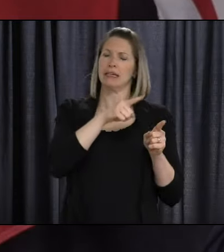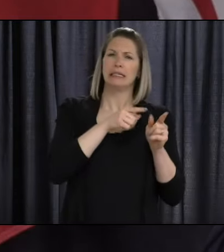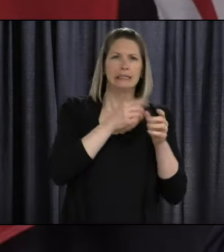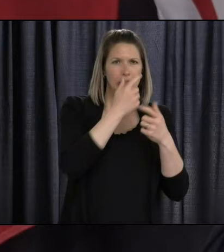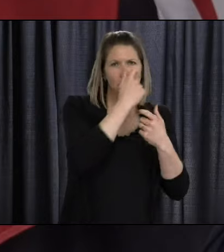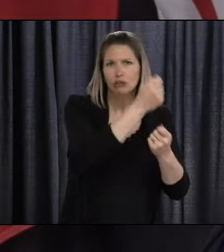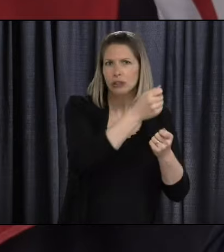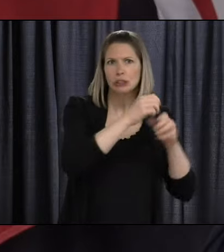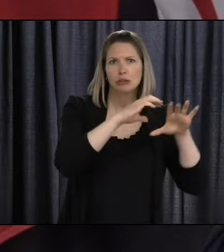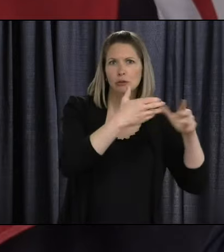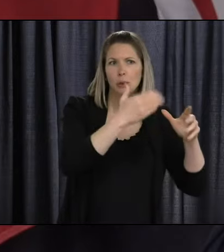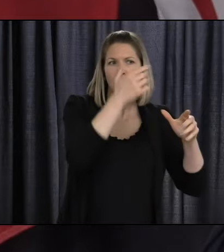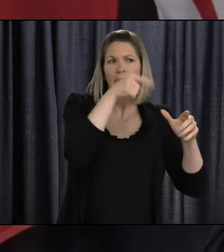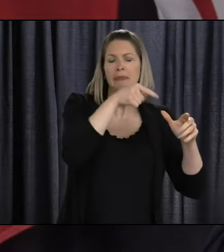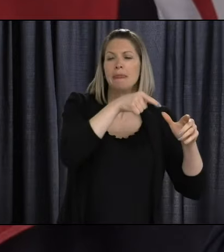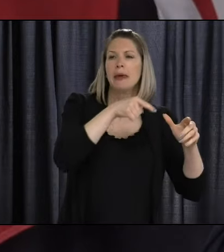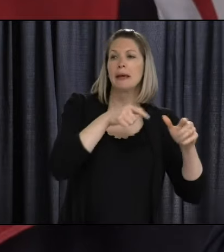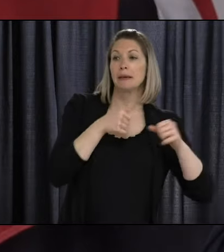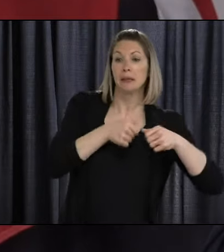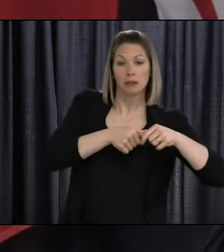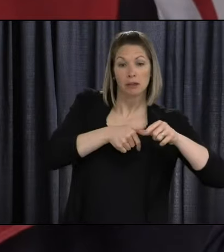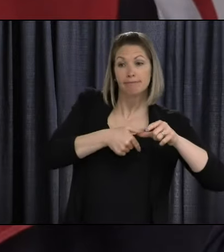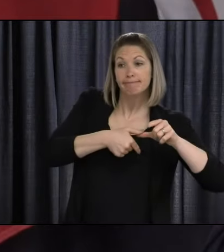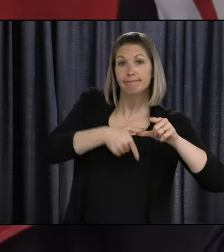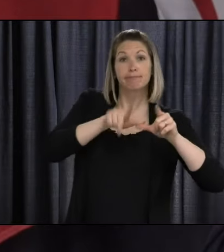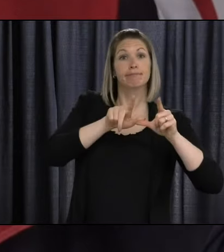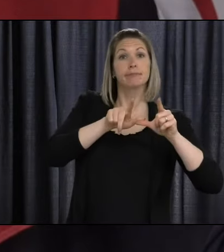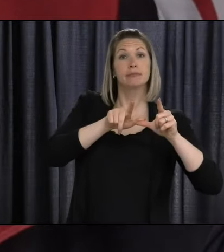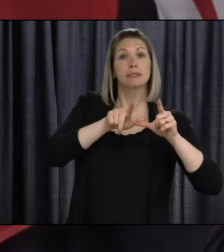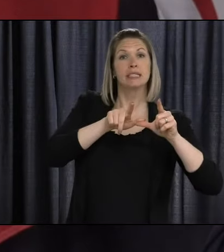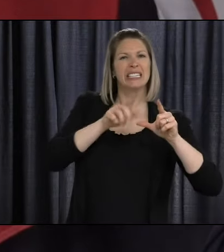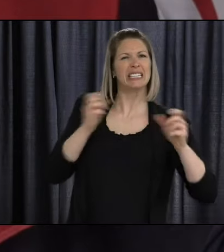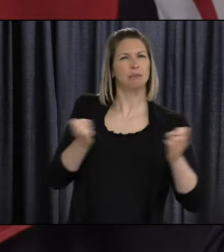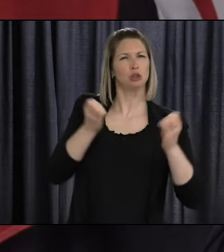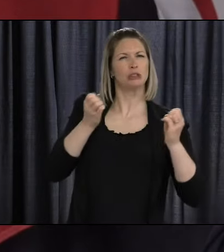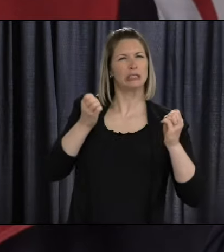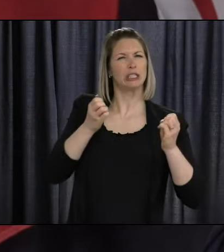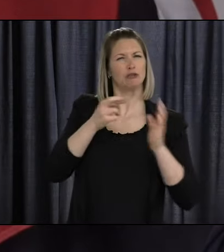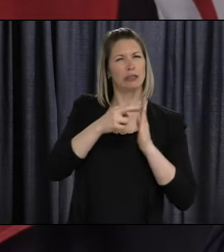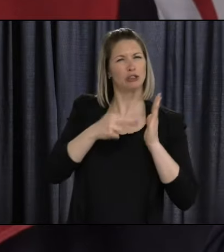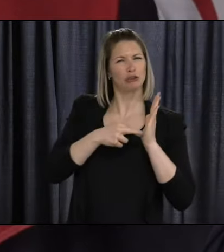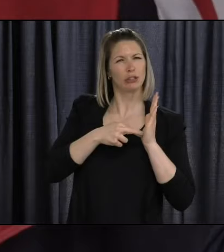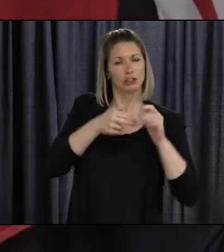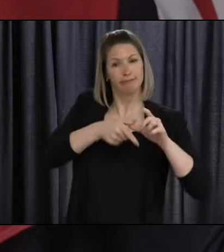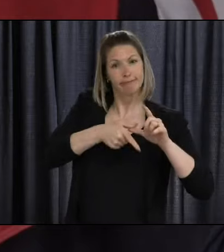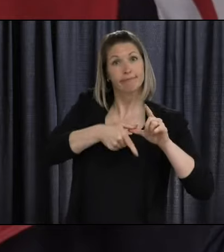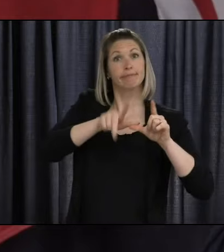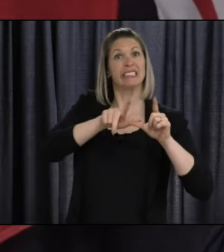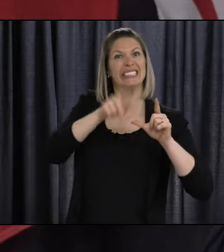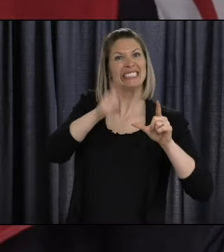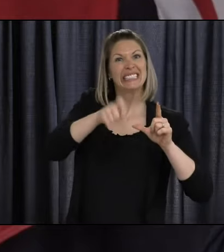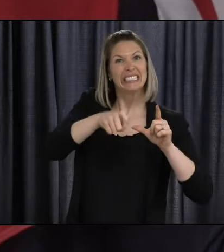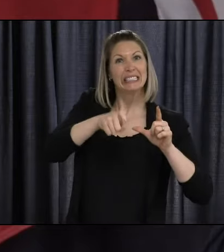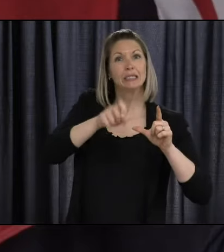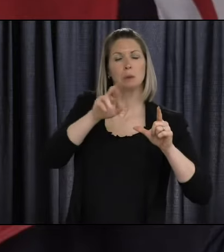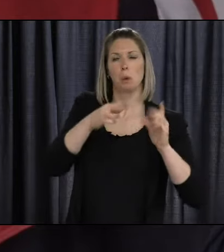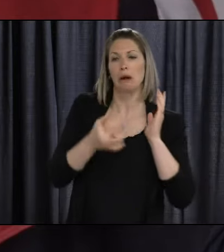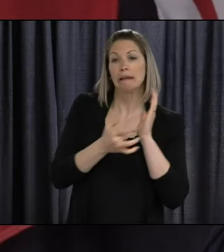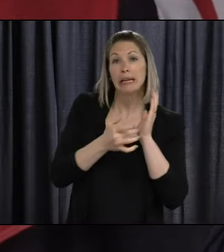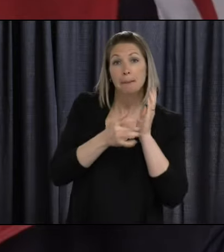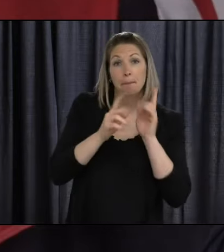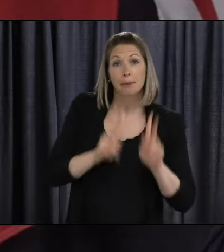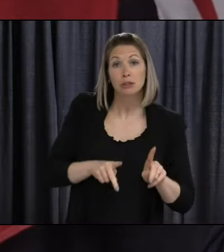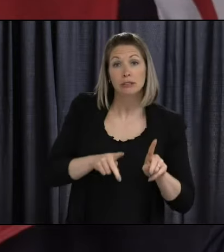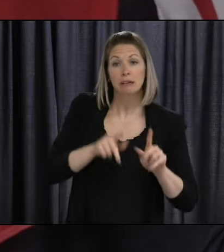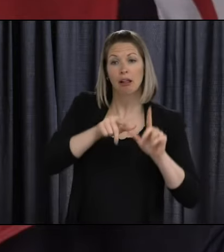and Labrador if they see fit or have a requirement to issue an emergency registrations to pharmacists or pharmacy technicians. So